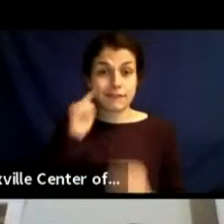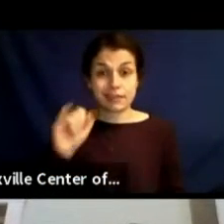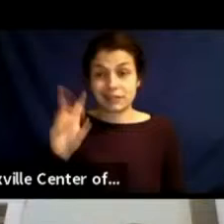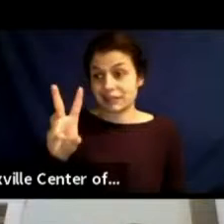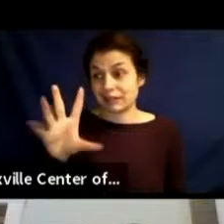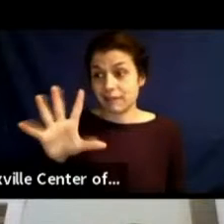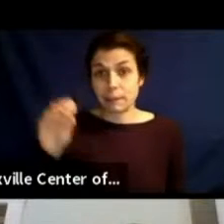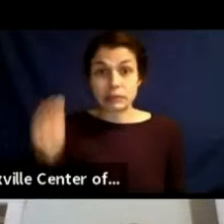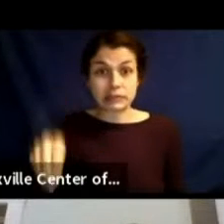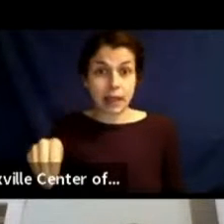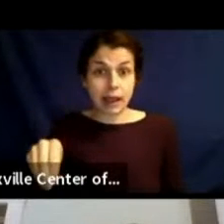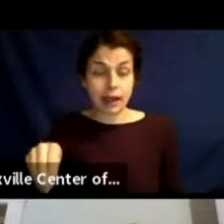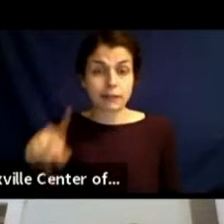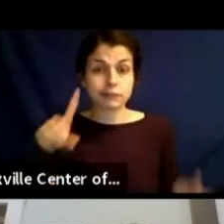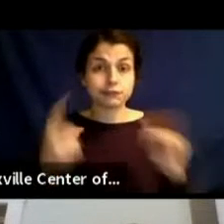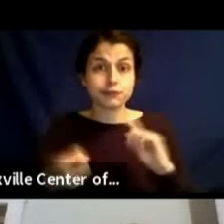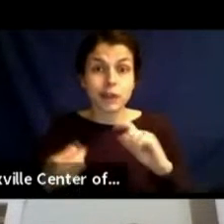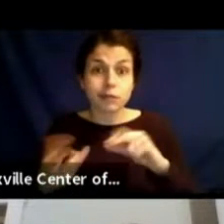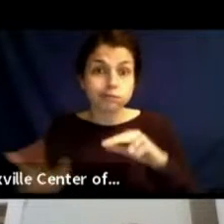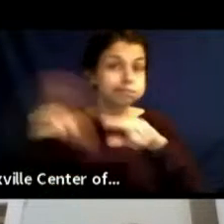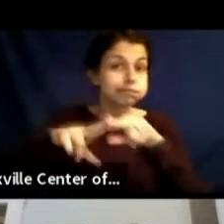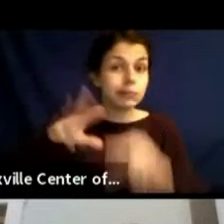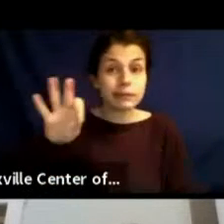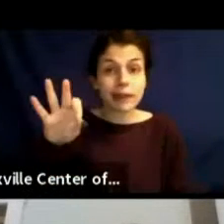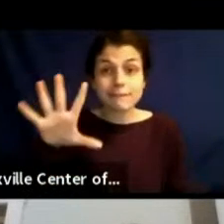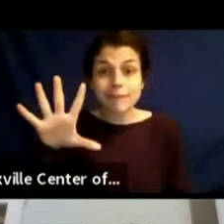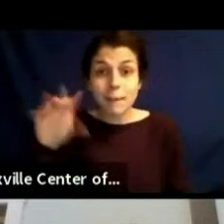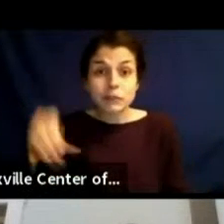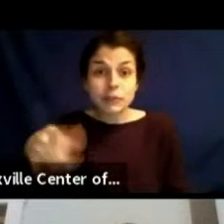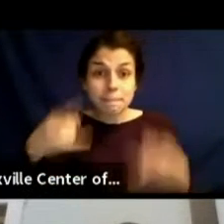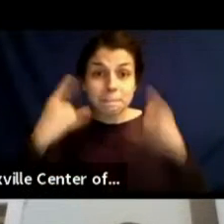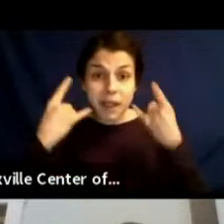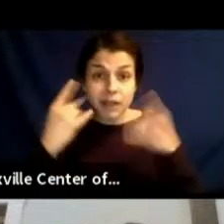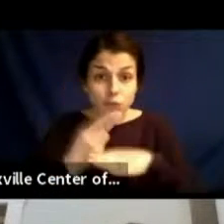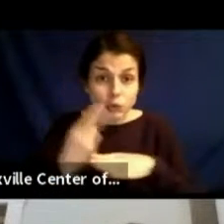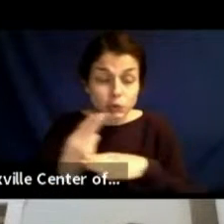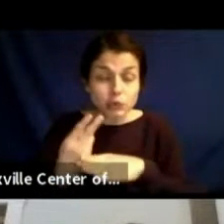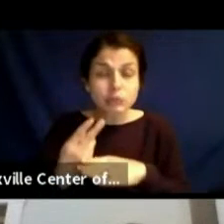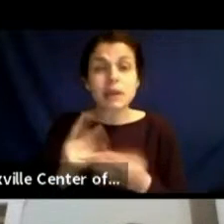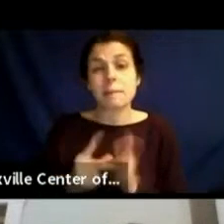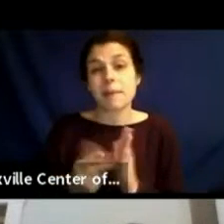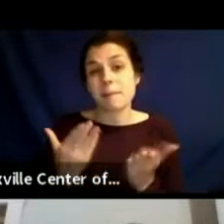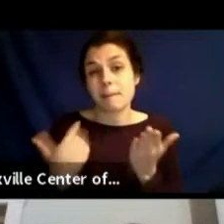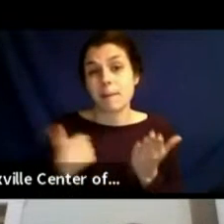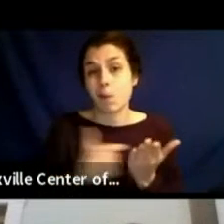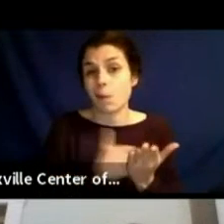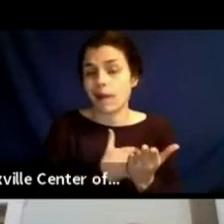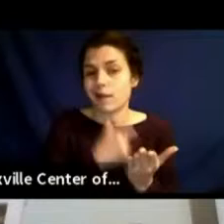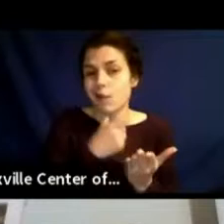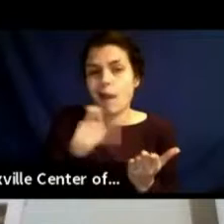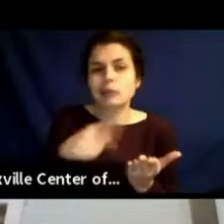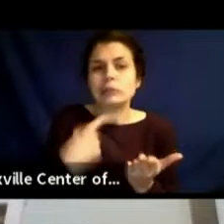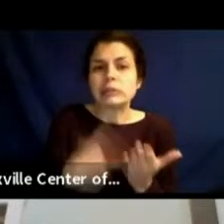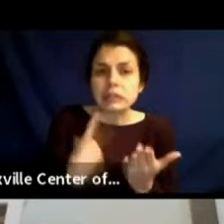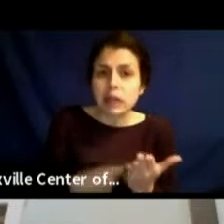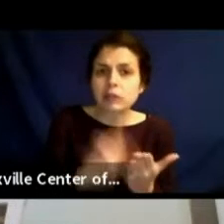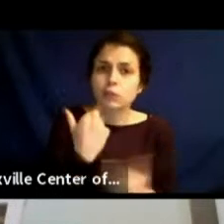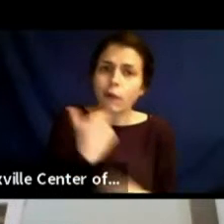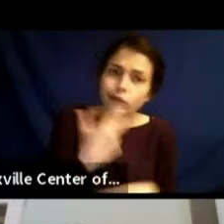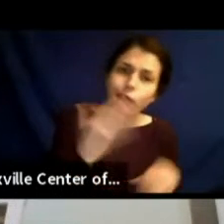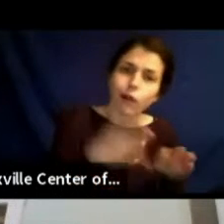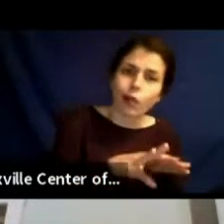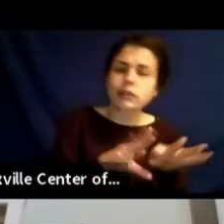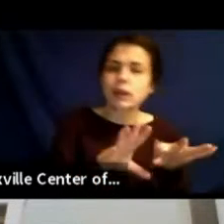was 95%, maybe we would be having less of these types of discussions. I don't know that for sure, but